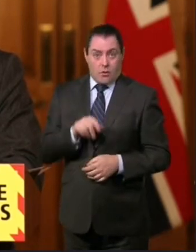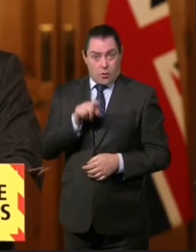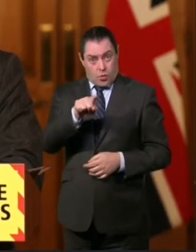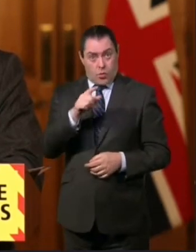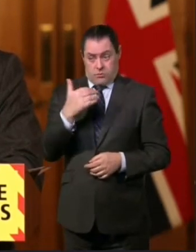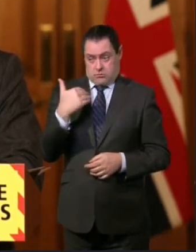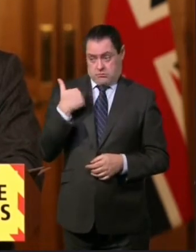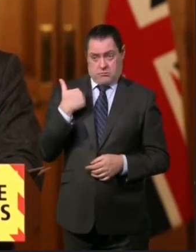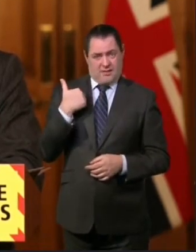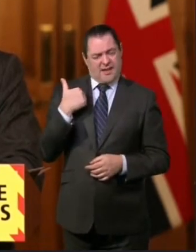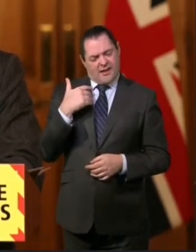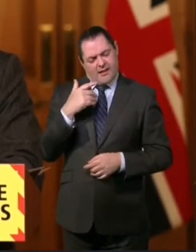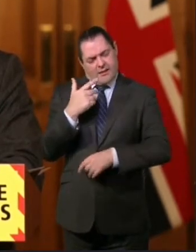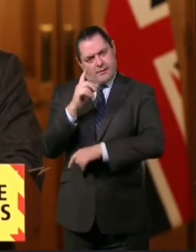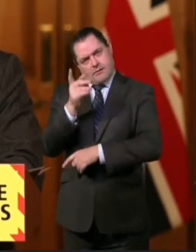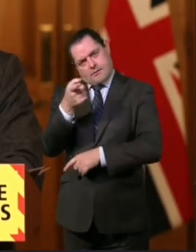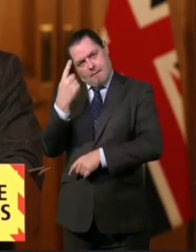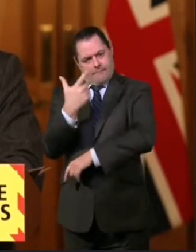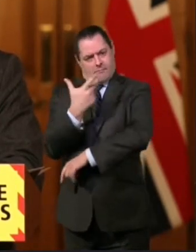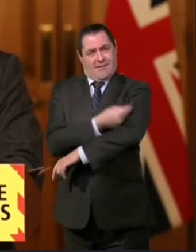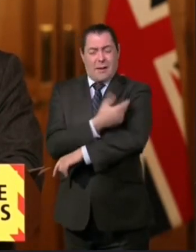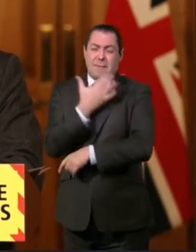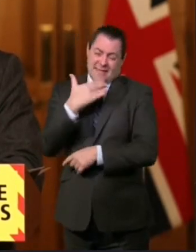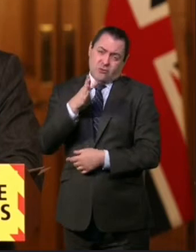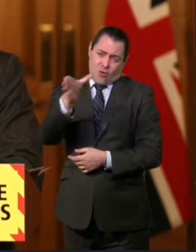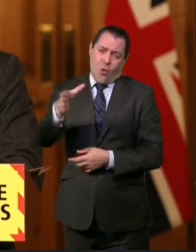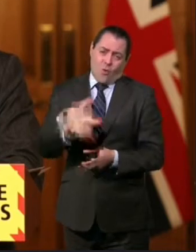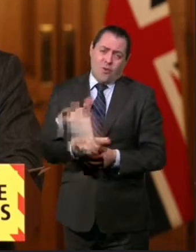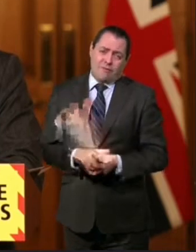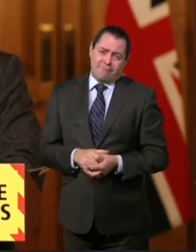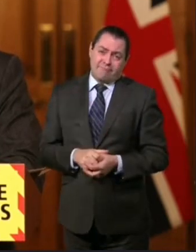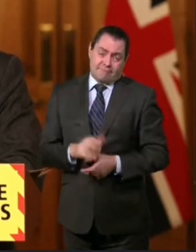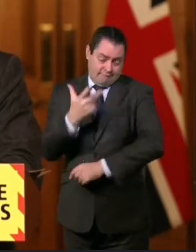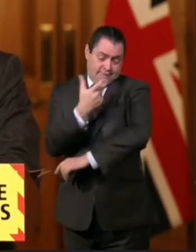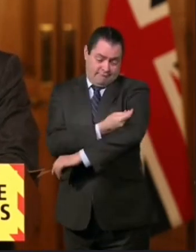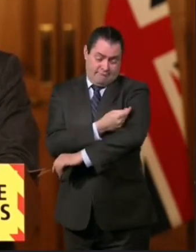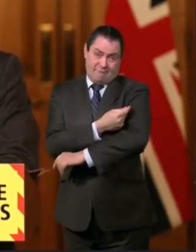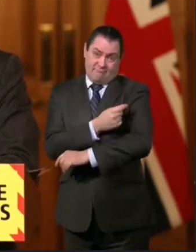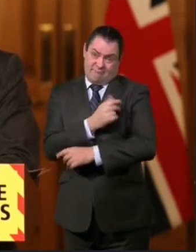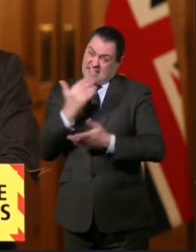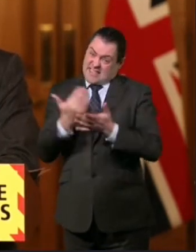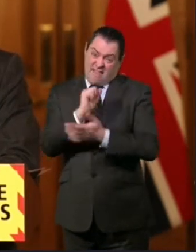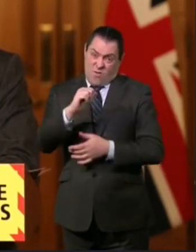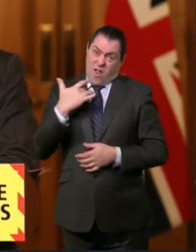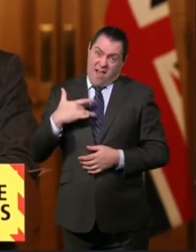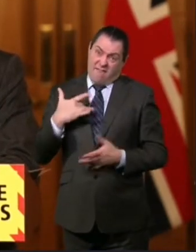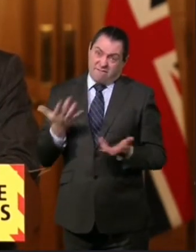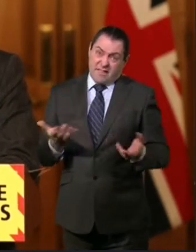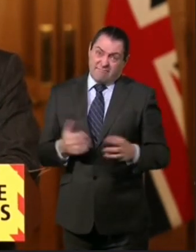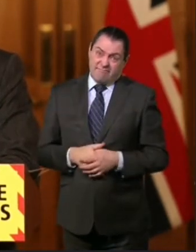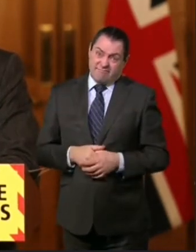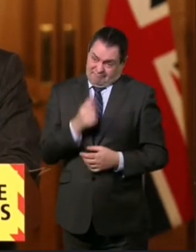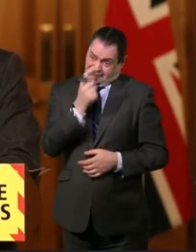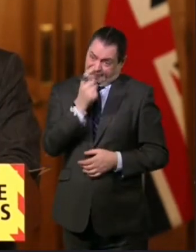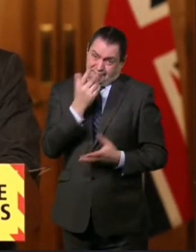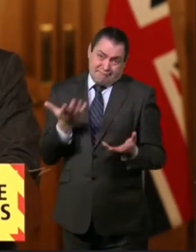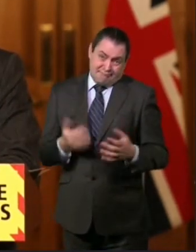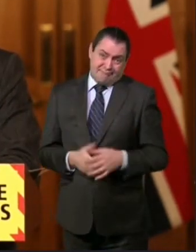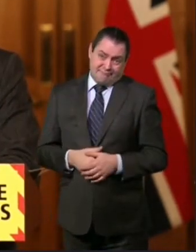this life-saving protection, because this is the best and fastest way for us all to defeat